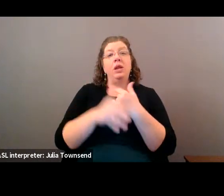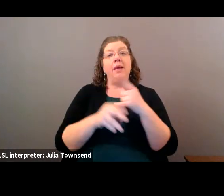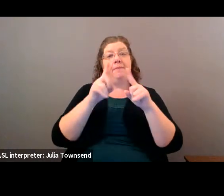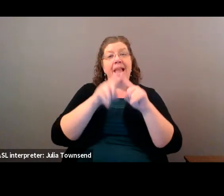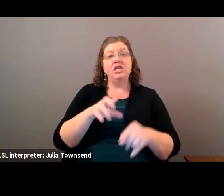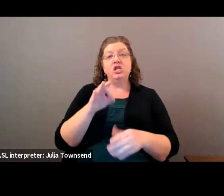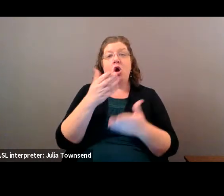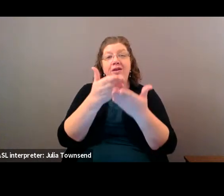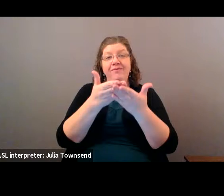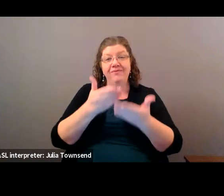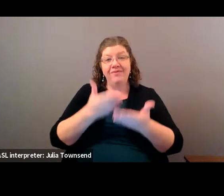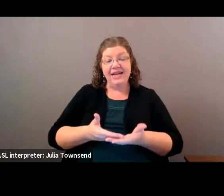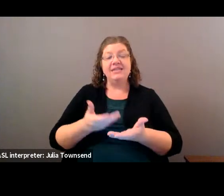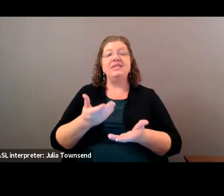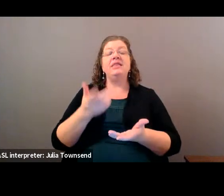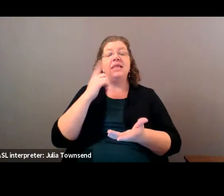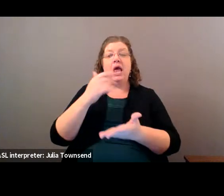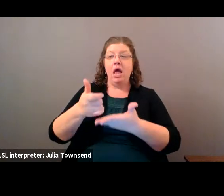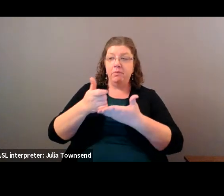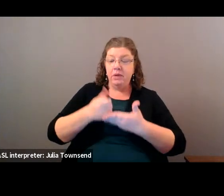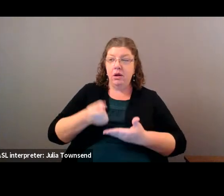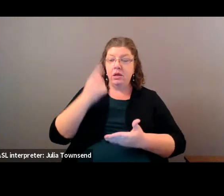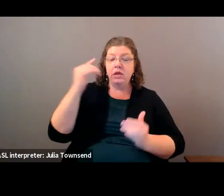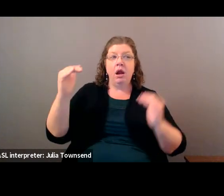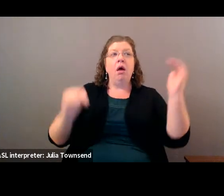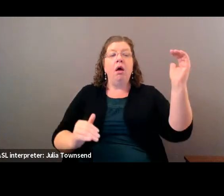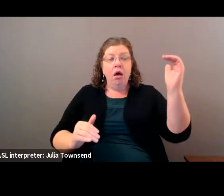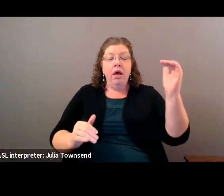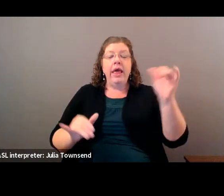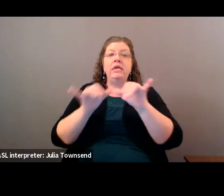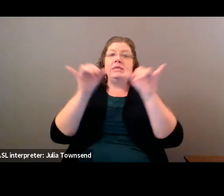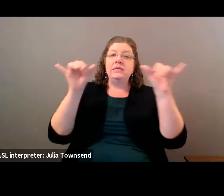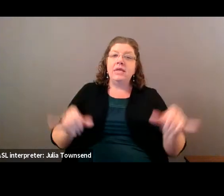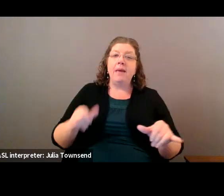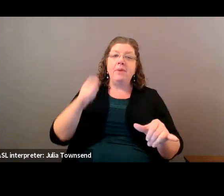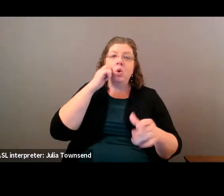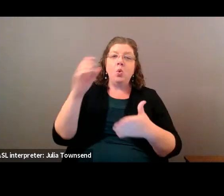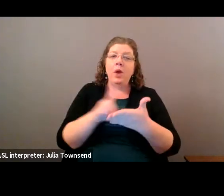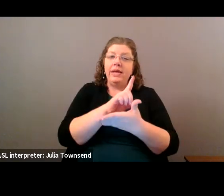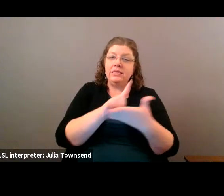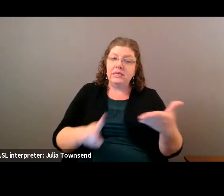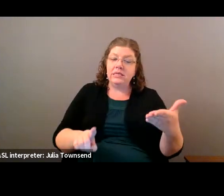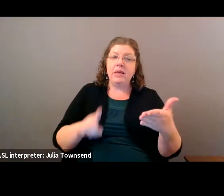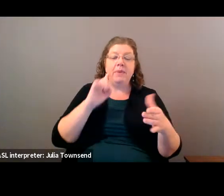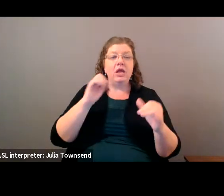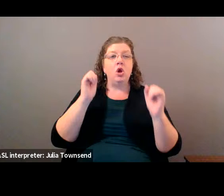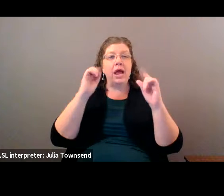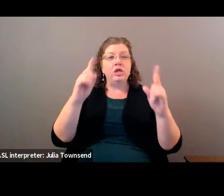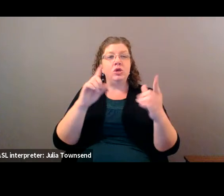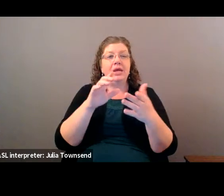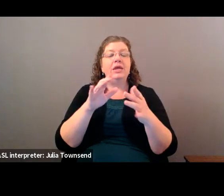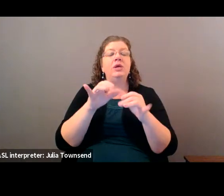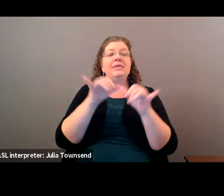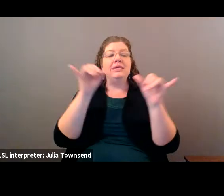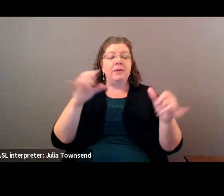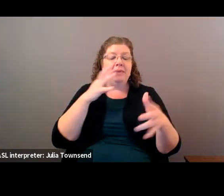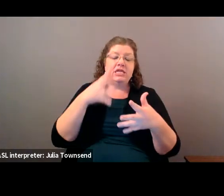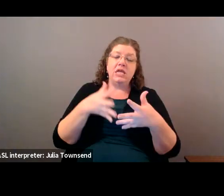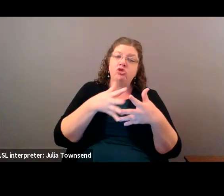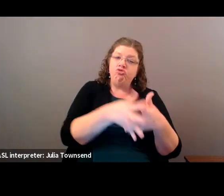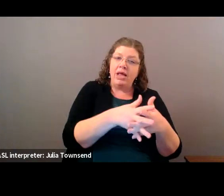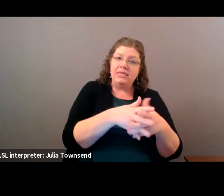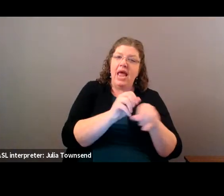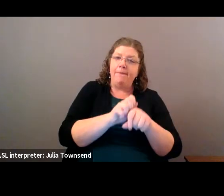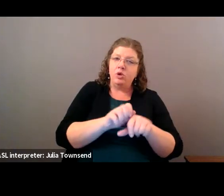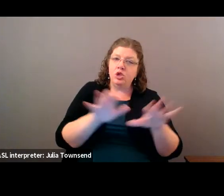disparities, which helped me understand how systemic racism in our educational system is entrenched and pervasive. I also want